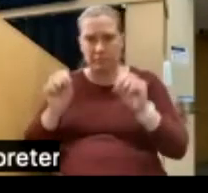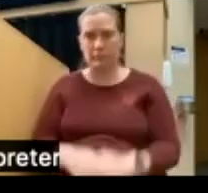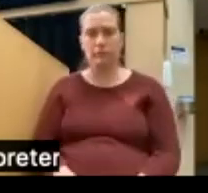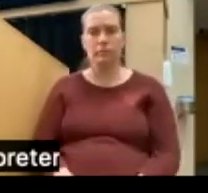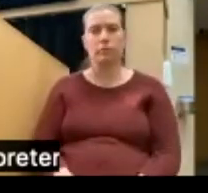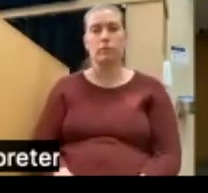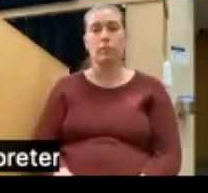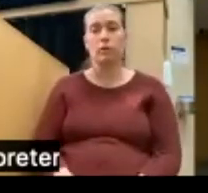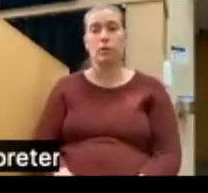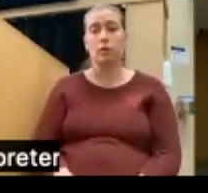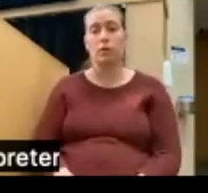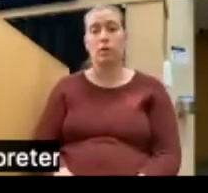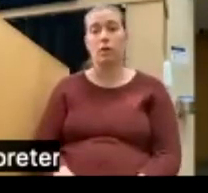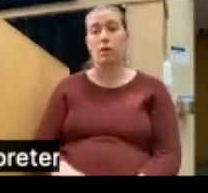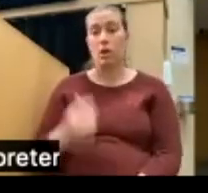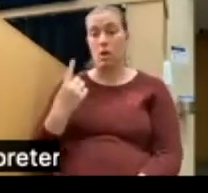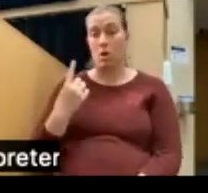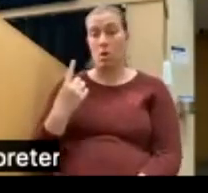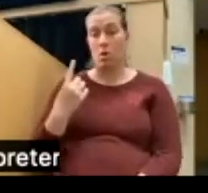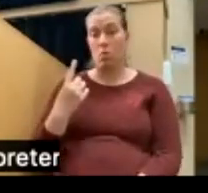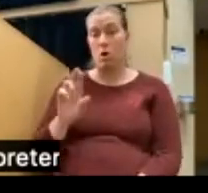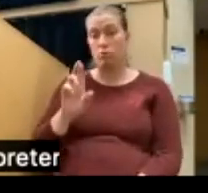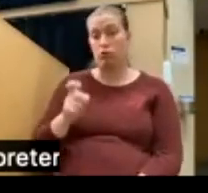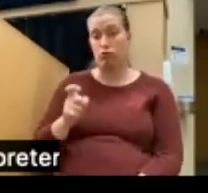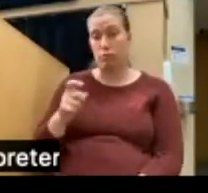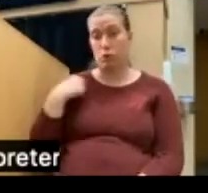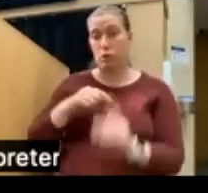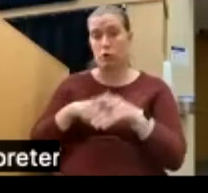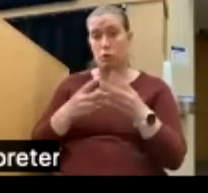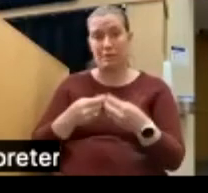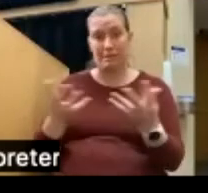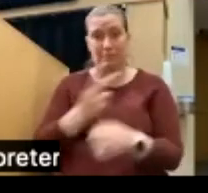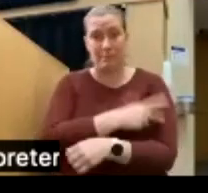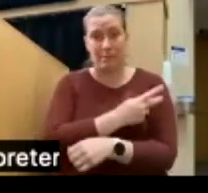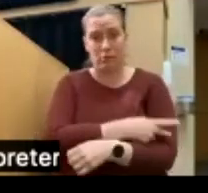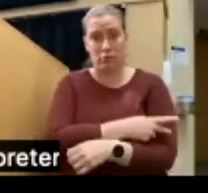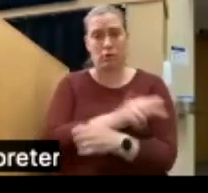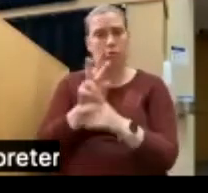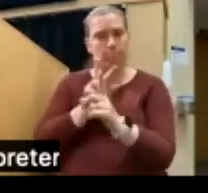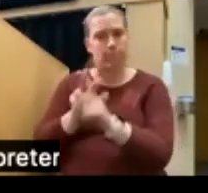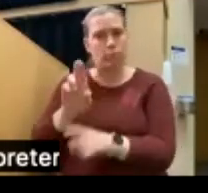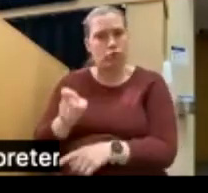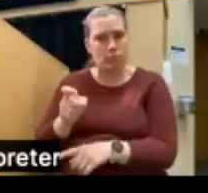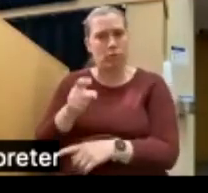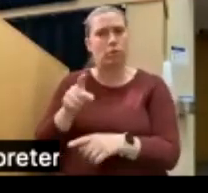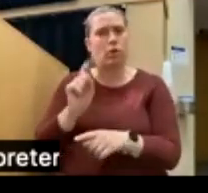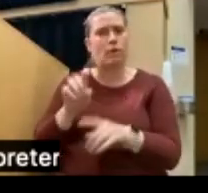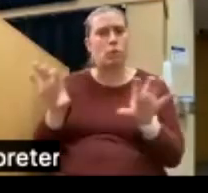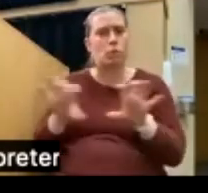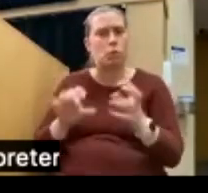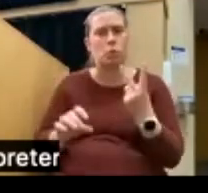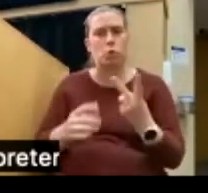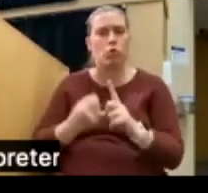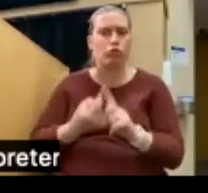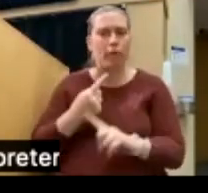that we're starting to give patients is that they should to get the next kindness. Today, it could be smiling at